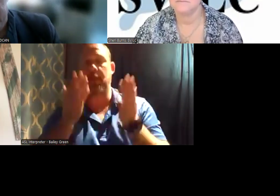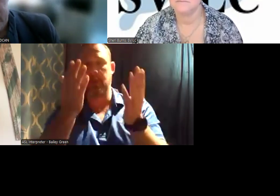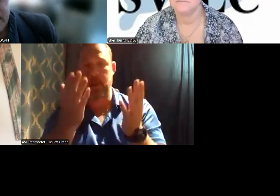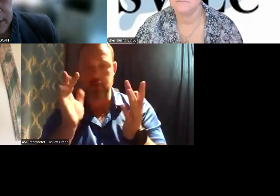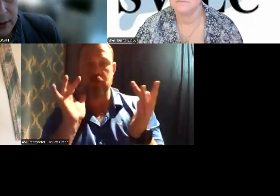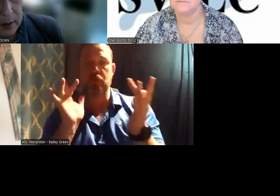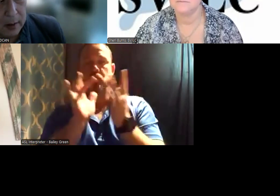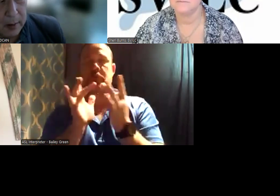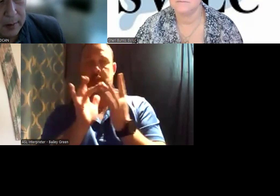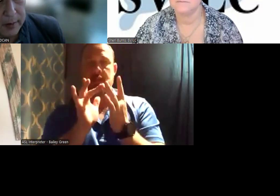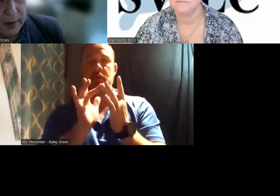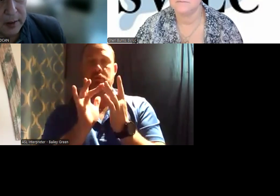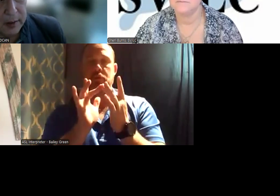to